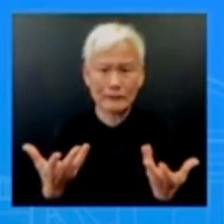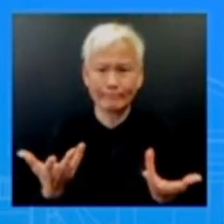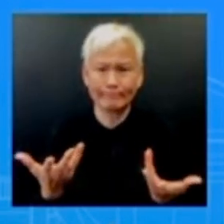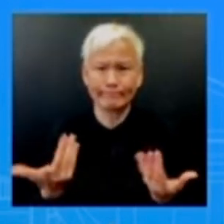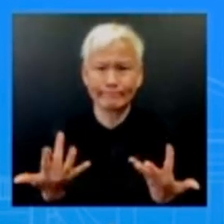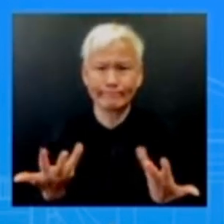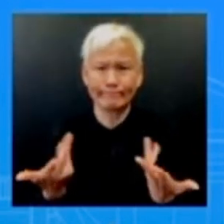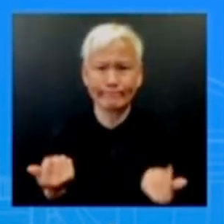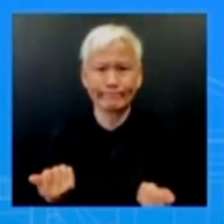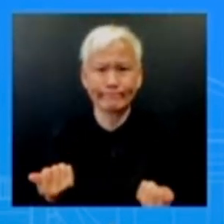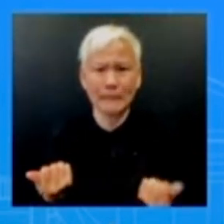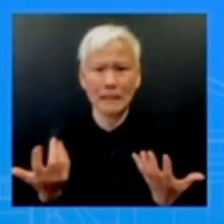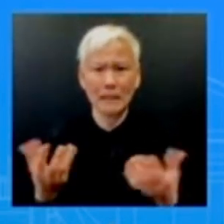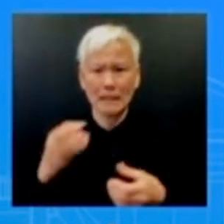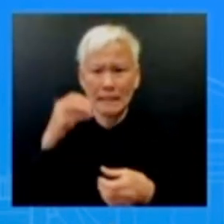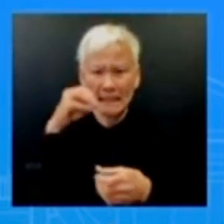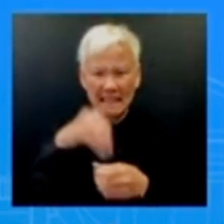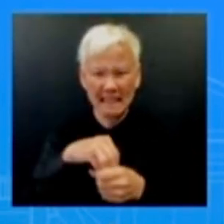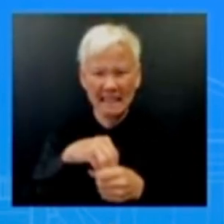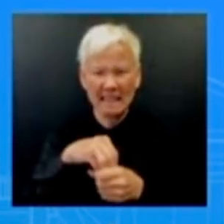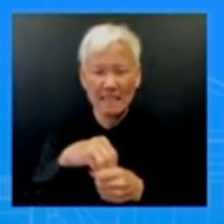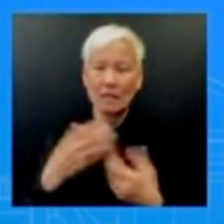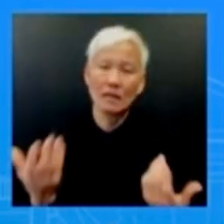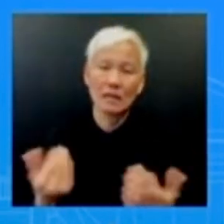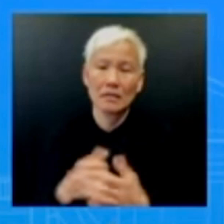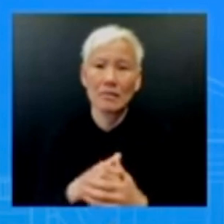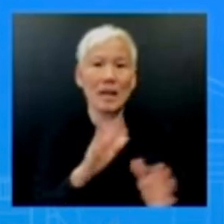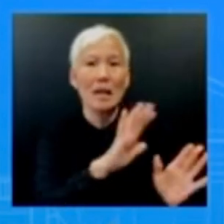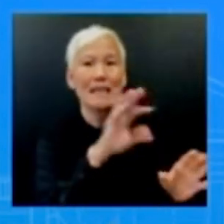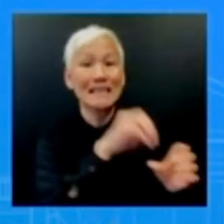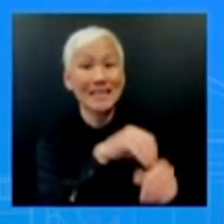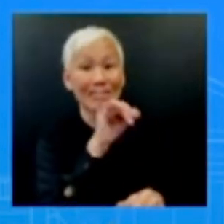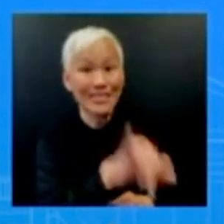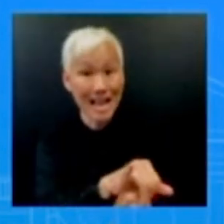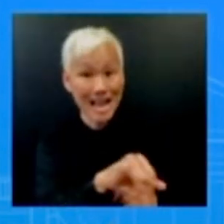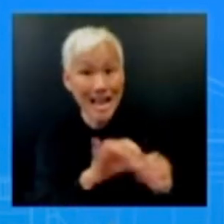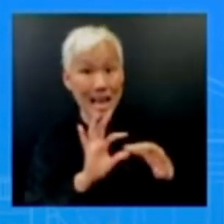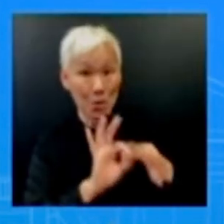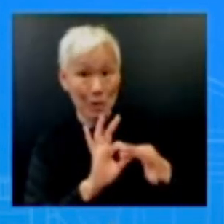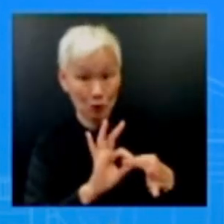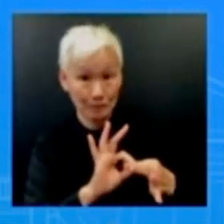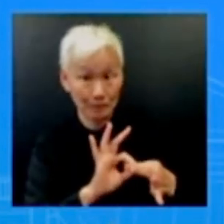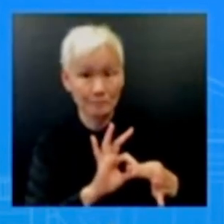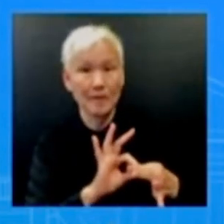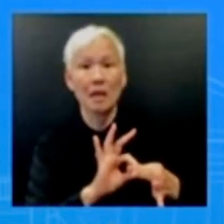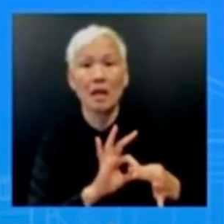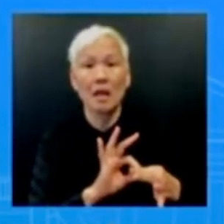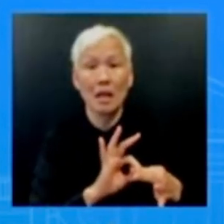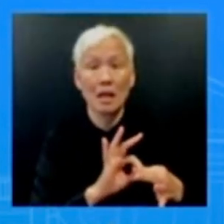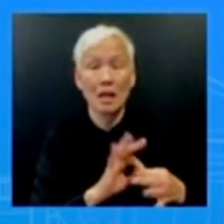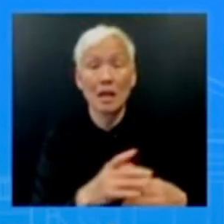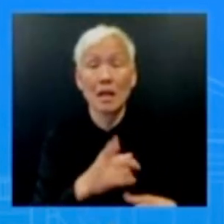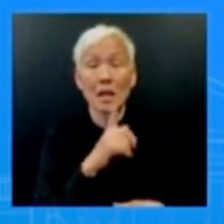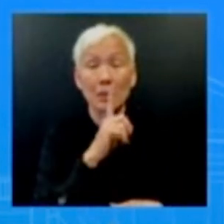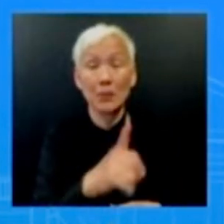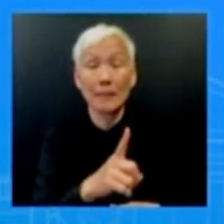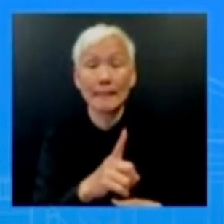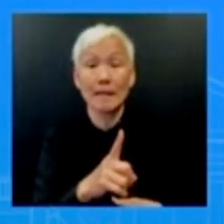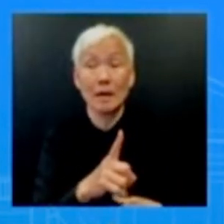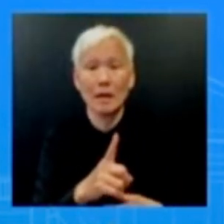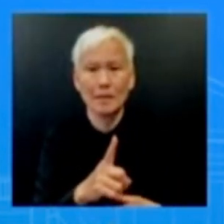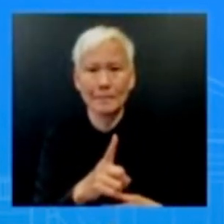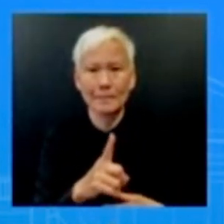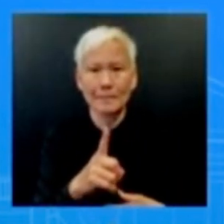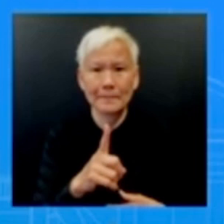in that particular bilateral relationship, they certainly are the junior partner. And then in terms of the lines of communication, the president's talked about